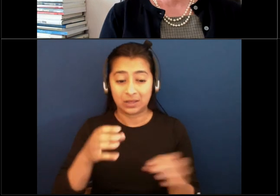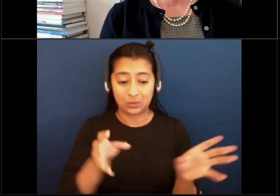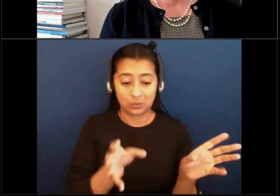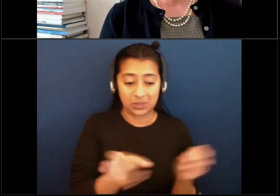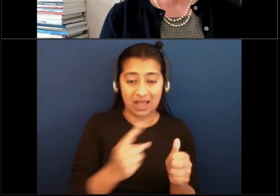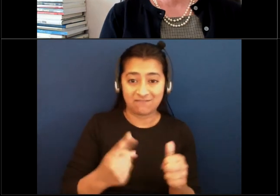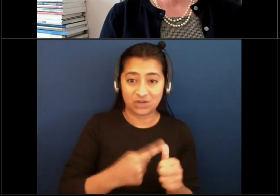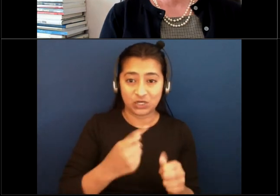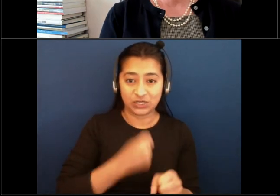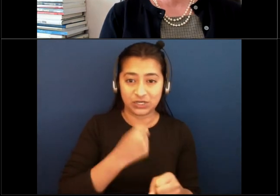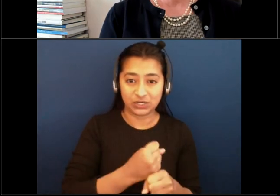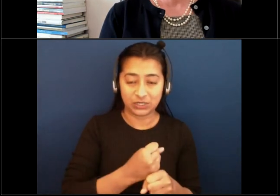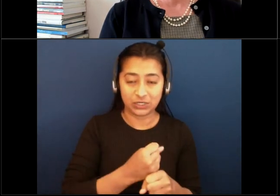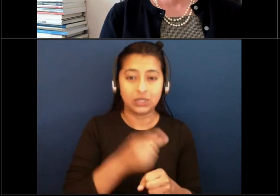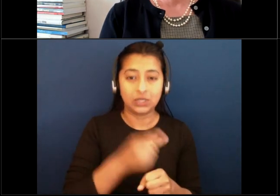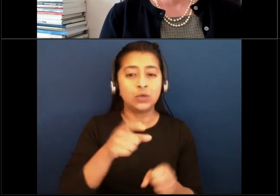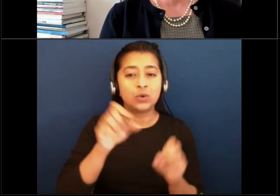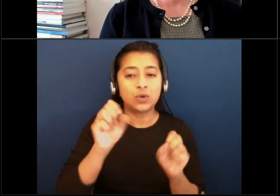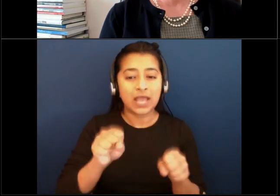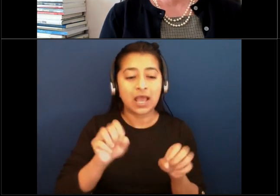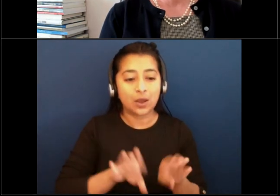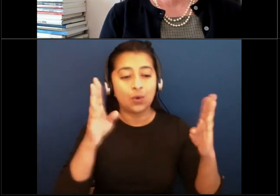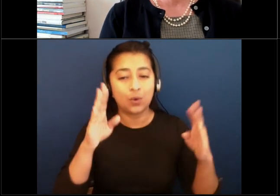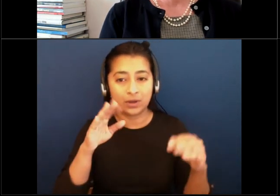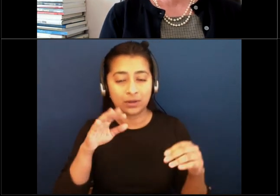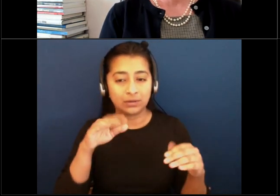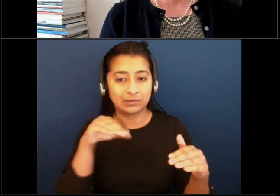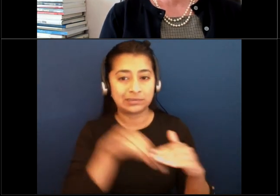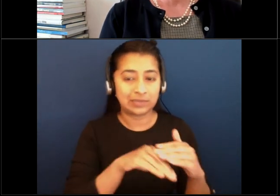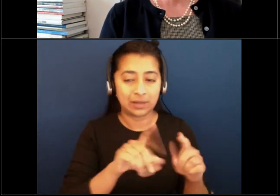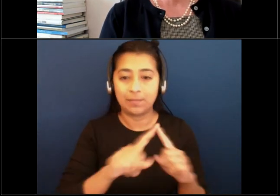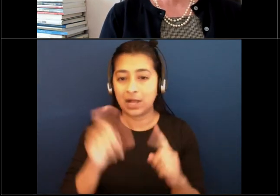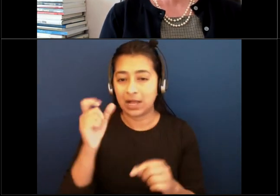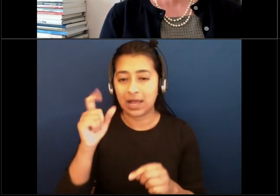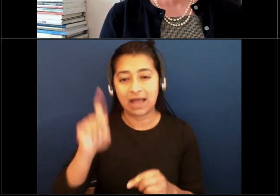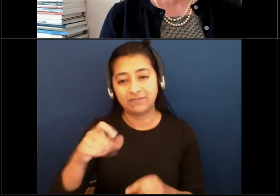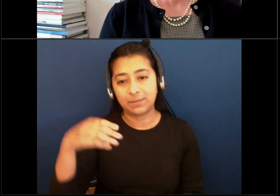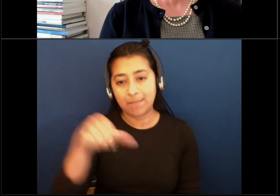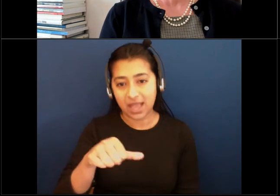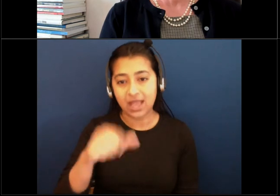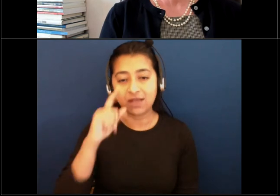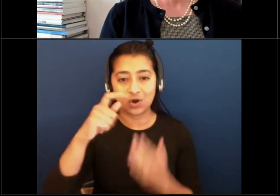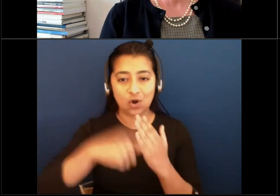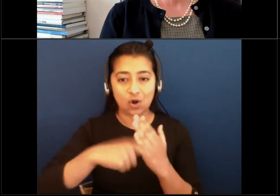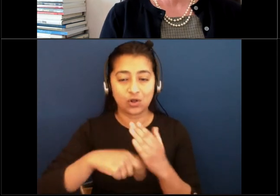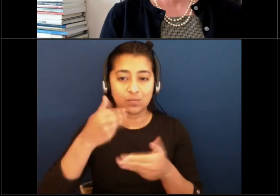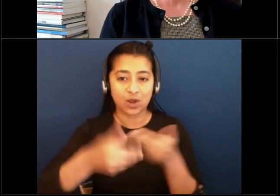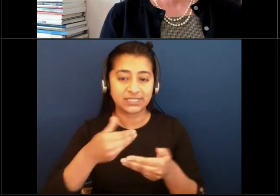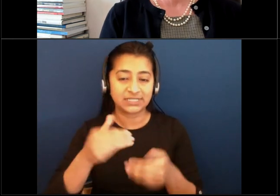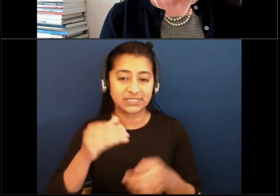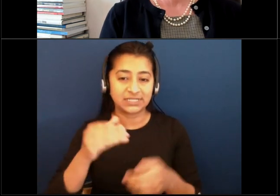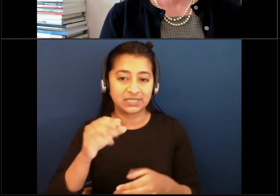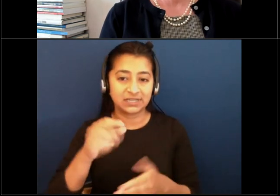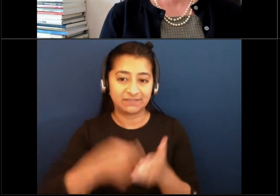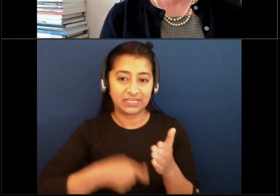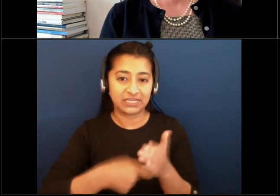it can be made immediately open access. That comes at, you know, payment of an article processing fee, which at the moment